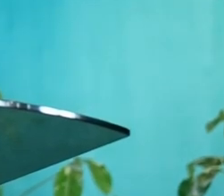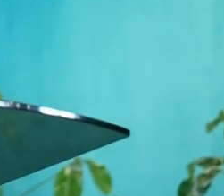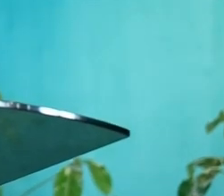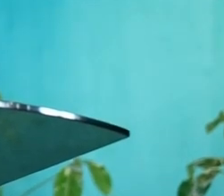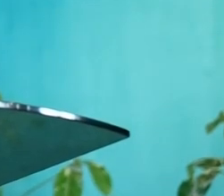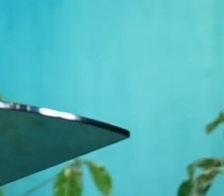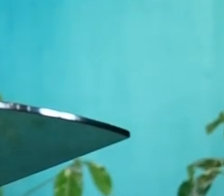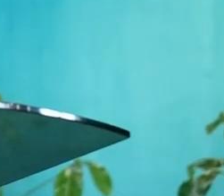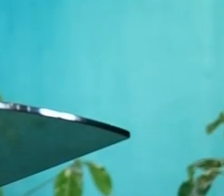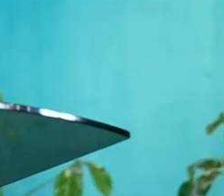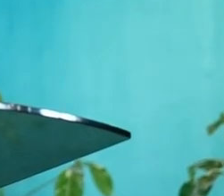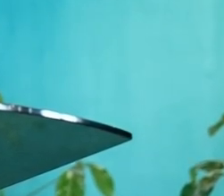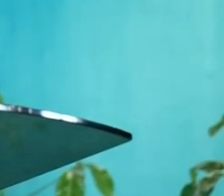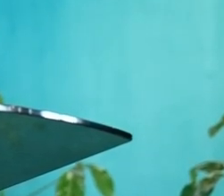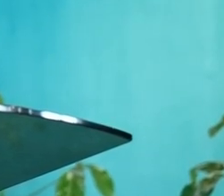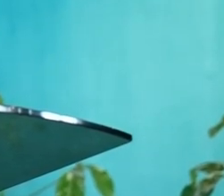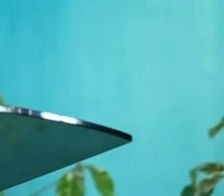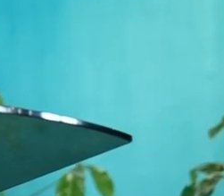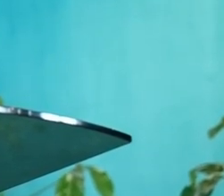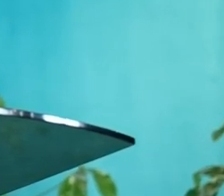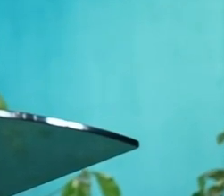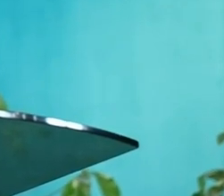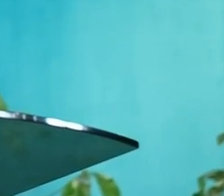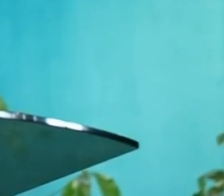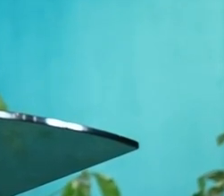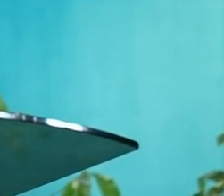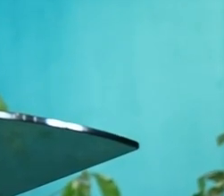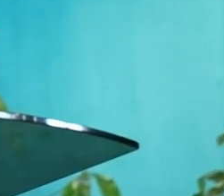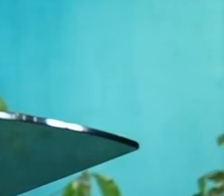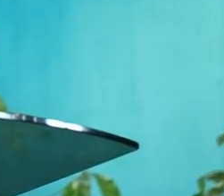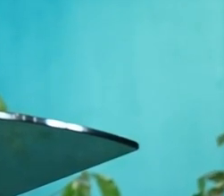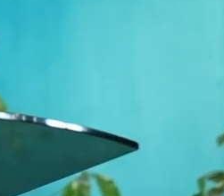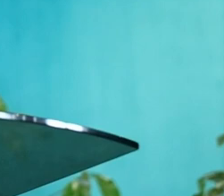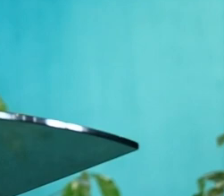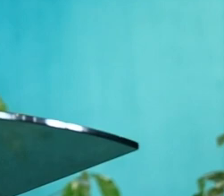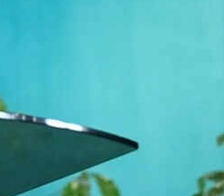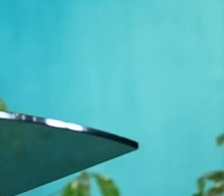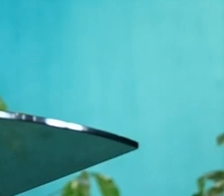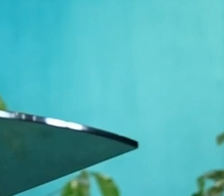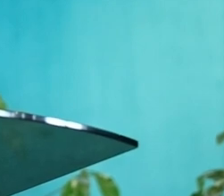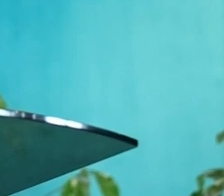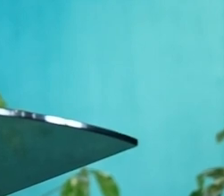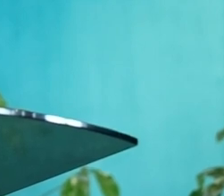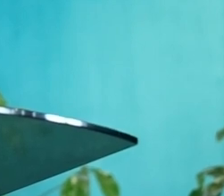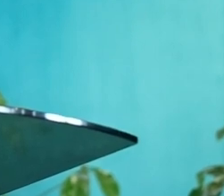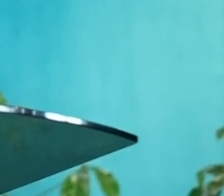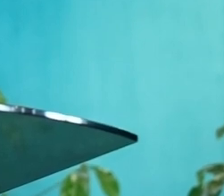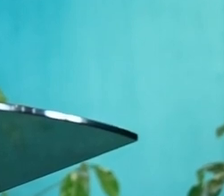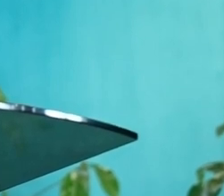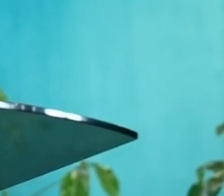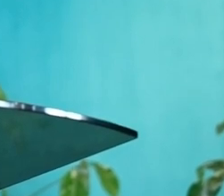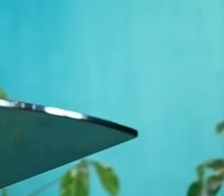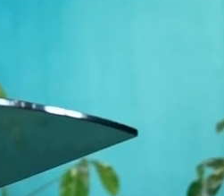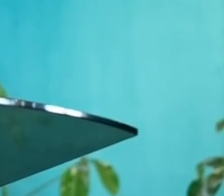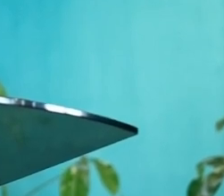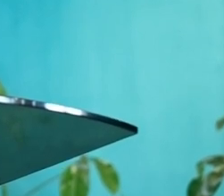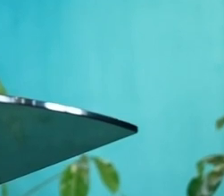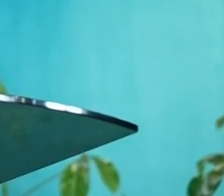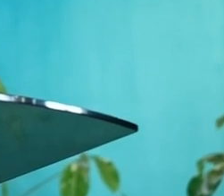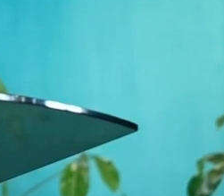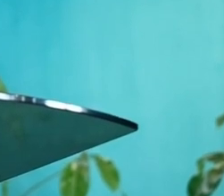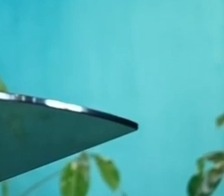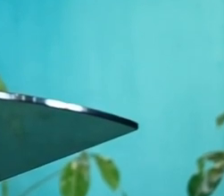Amen. Let us pray. Our God and our Father in heaven, we thank you because of your enabling